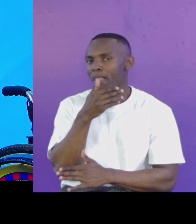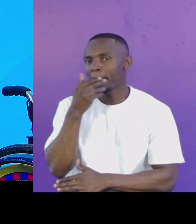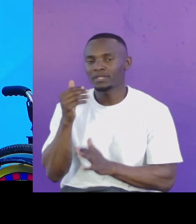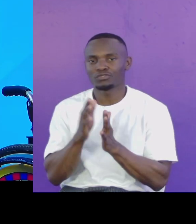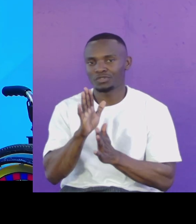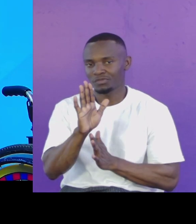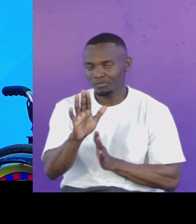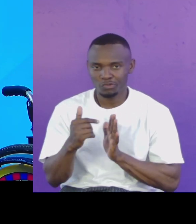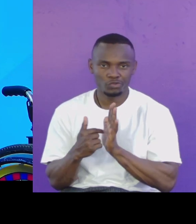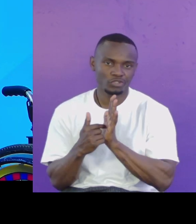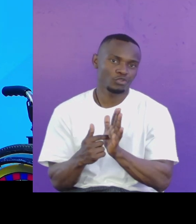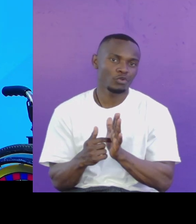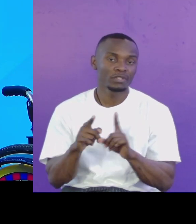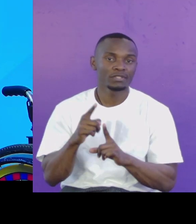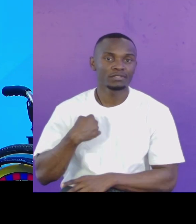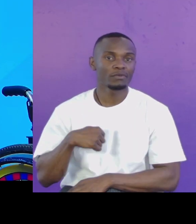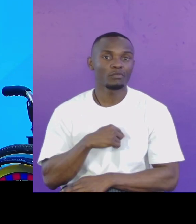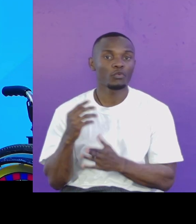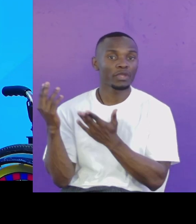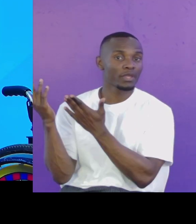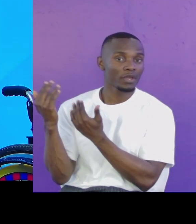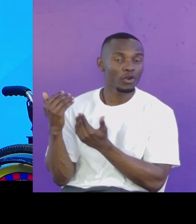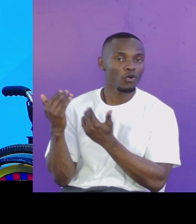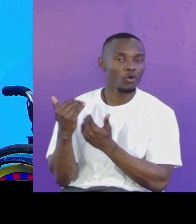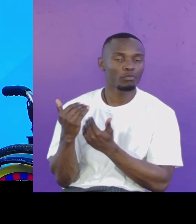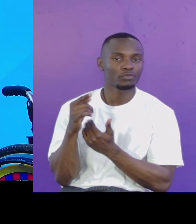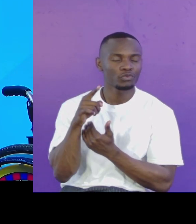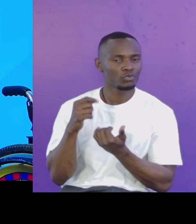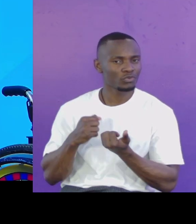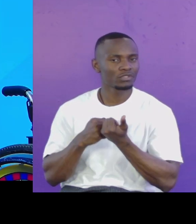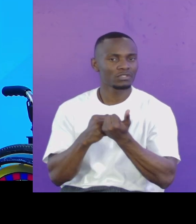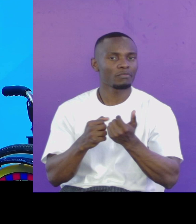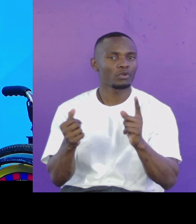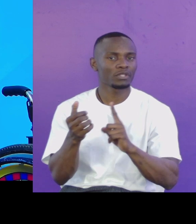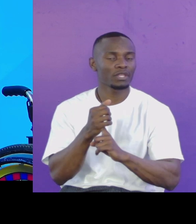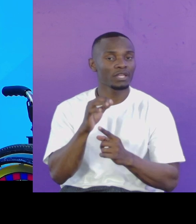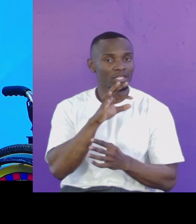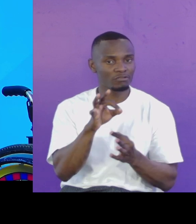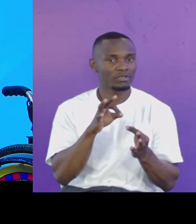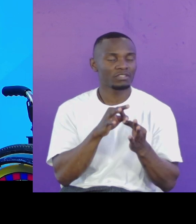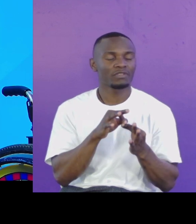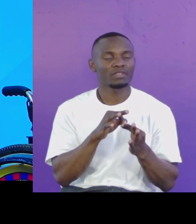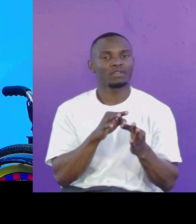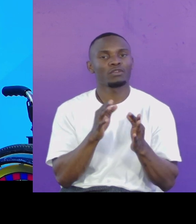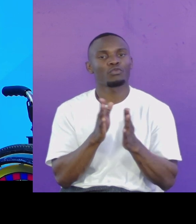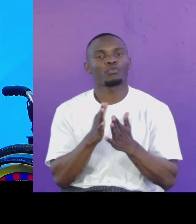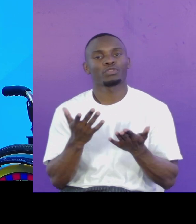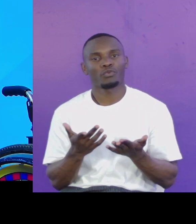hope that you'll get that support, and especially on the part of sponsors, we hope